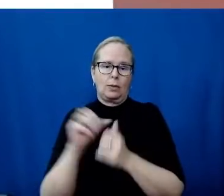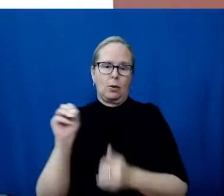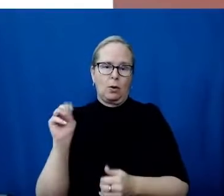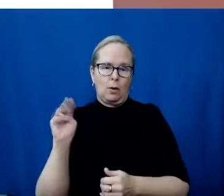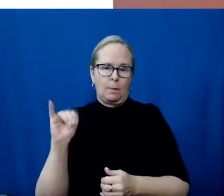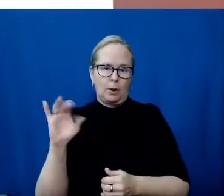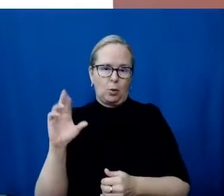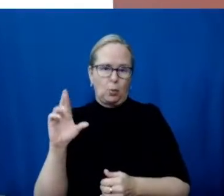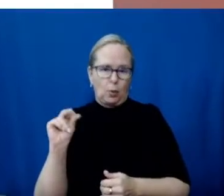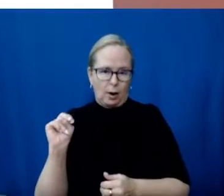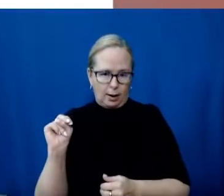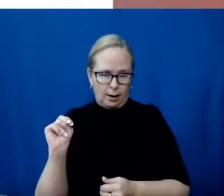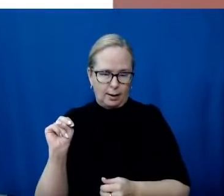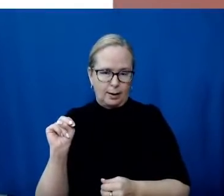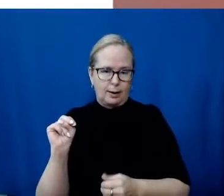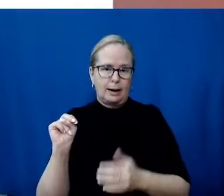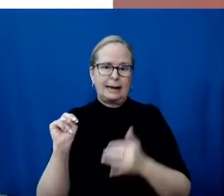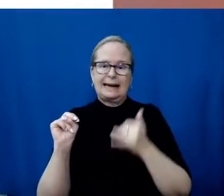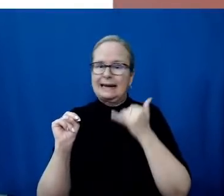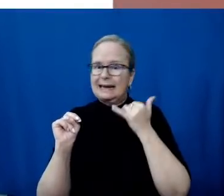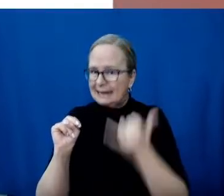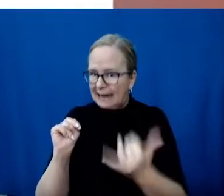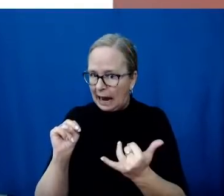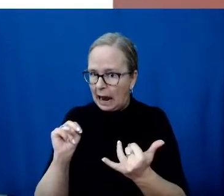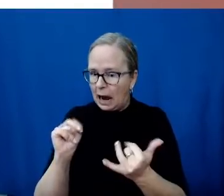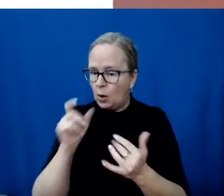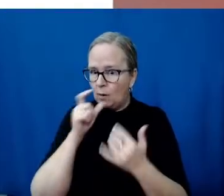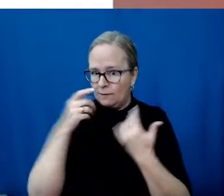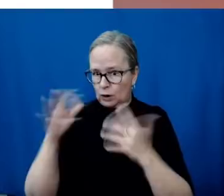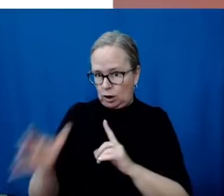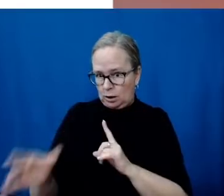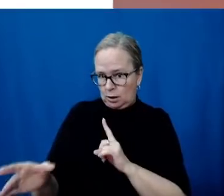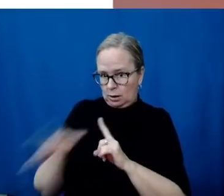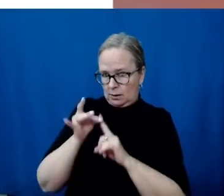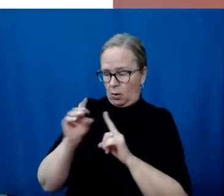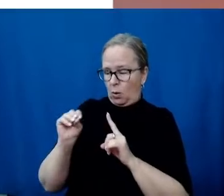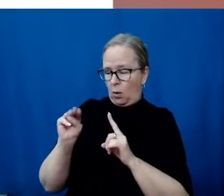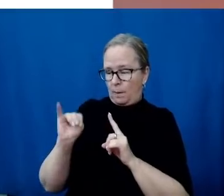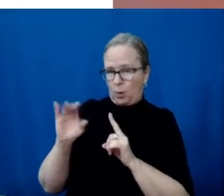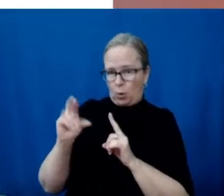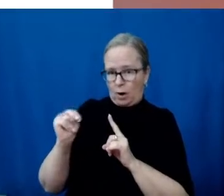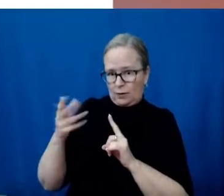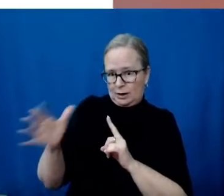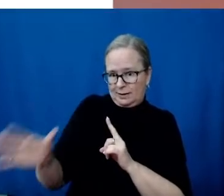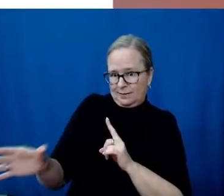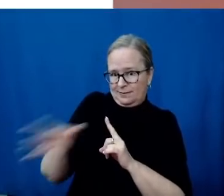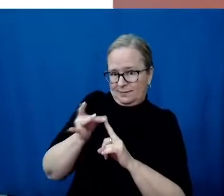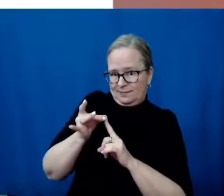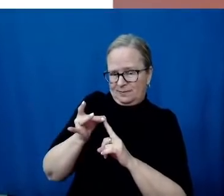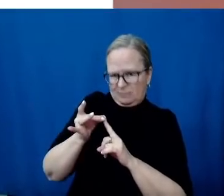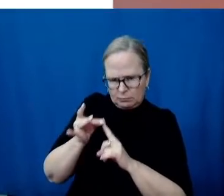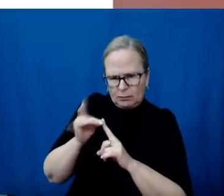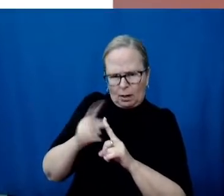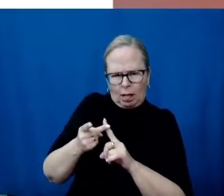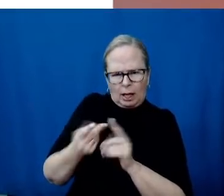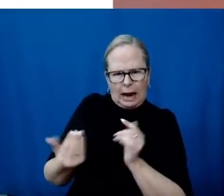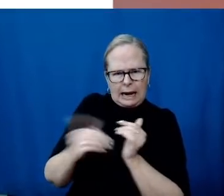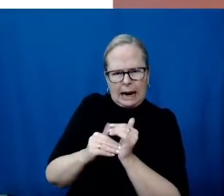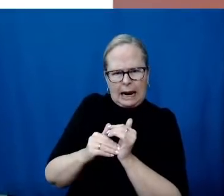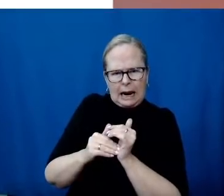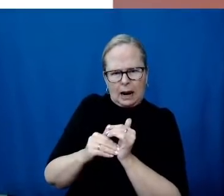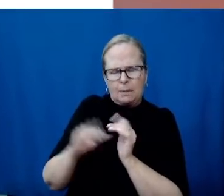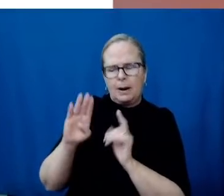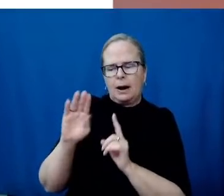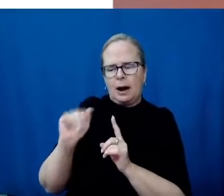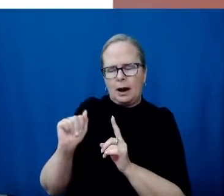it sped up, and now we have reports that people who've been infected with Omicron, some of them already got